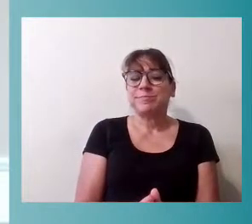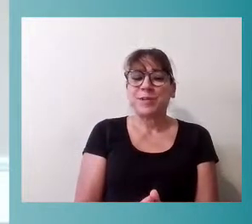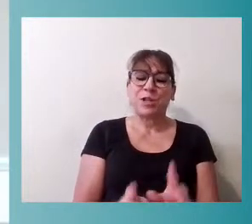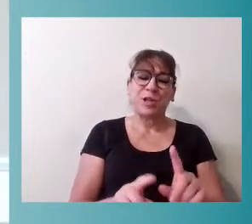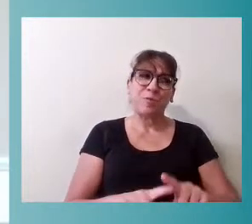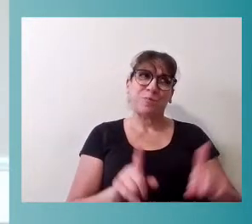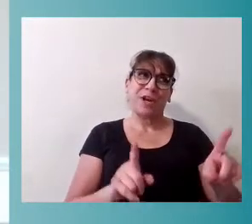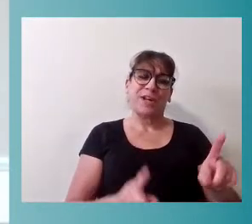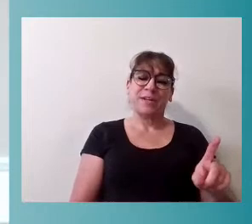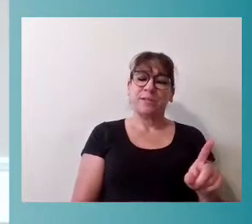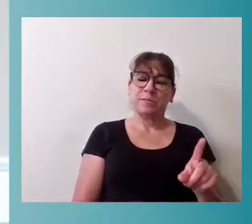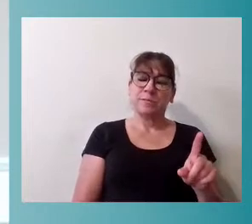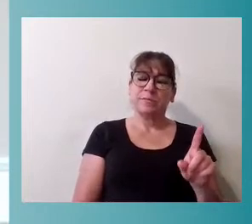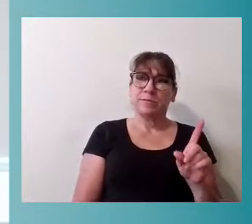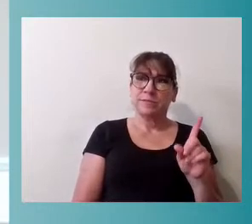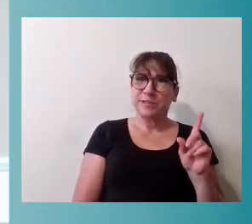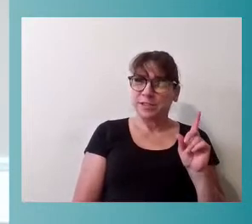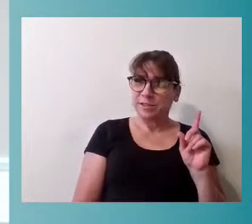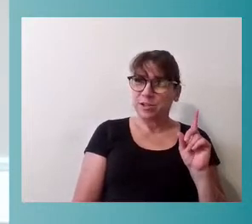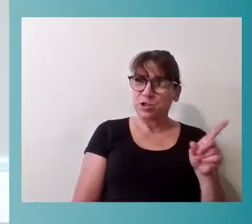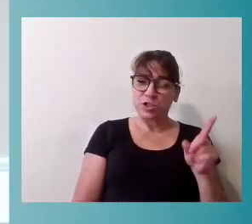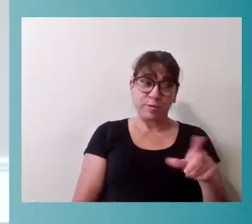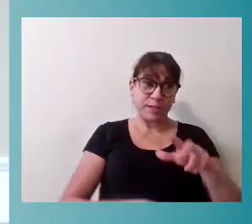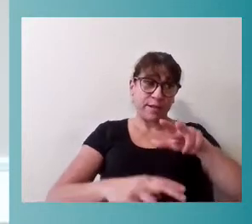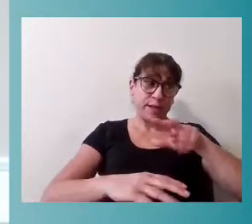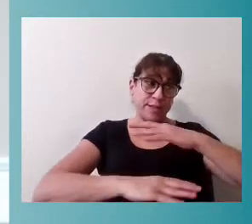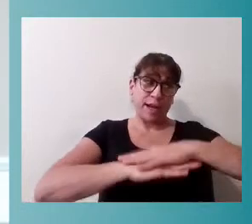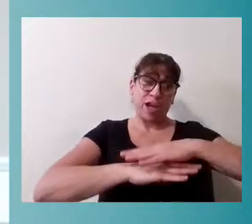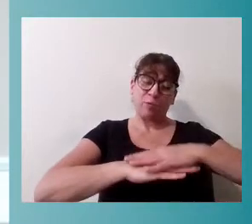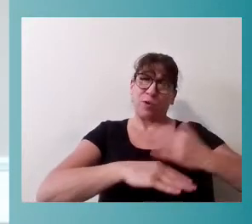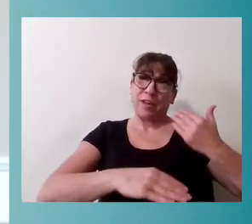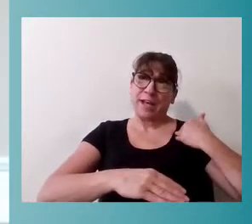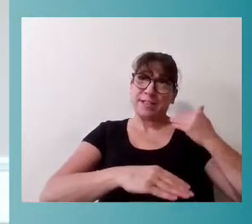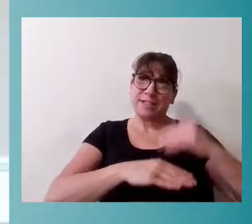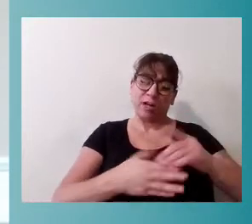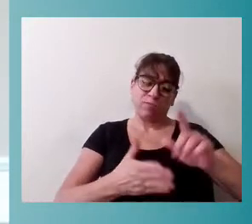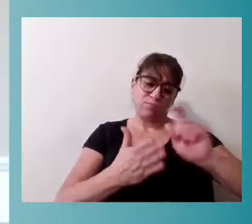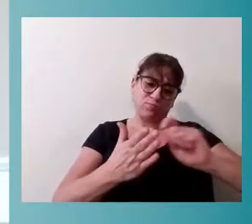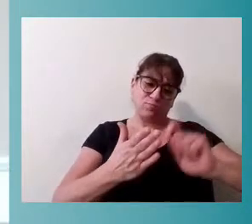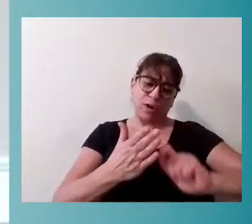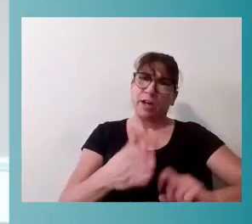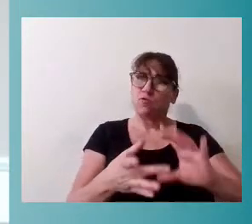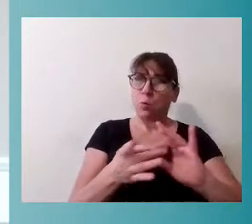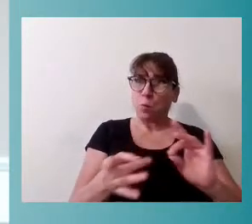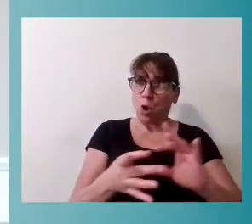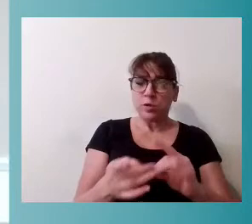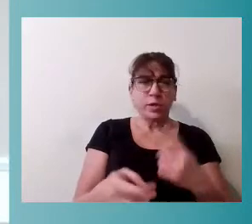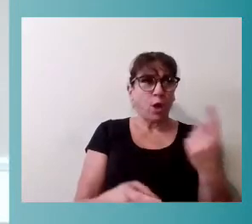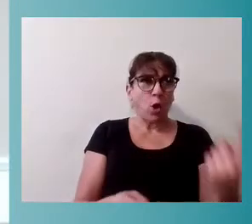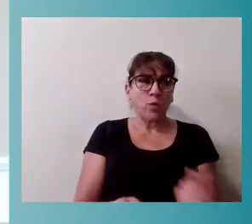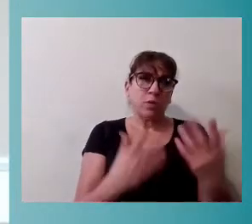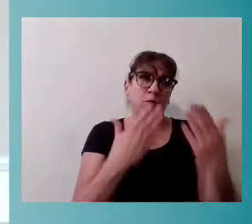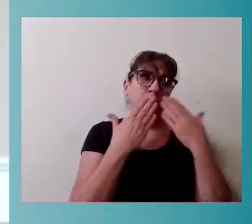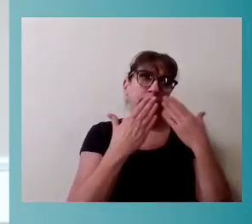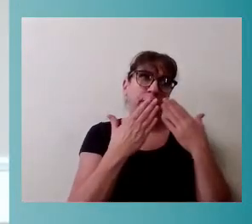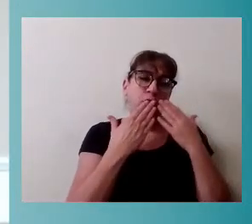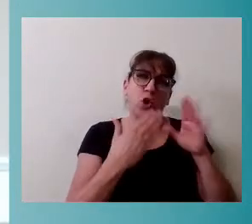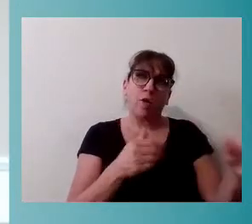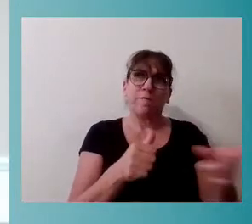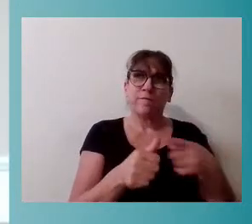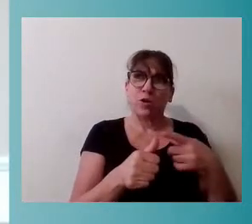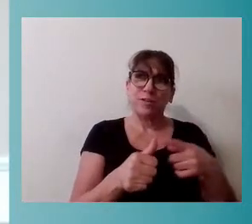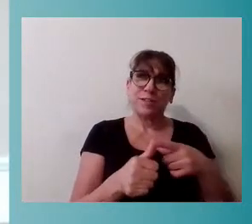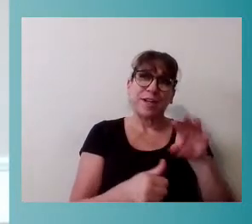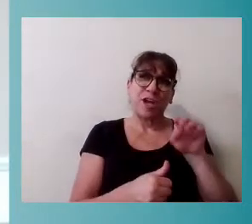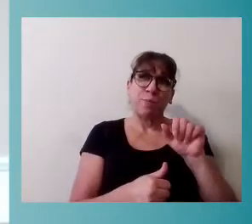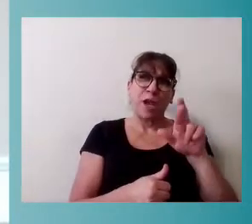But she was at the table last night preparing her remarks, as she always do, and I want to thank her first, as Mary said